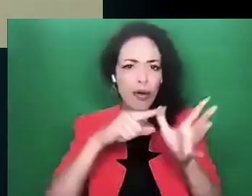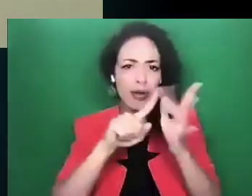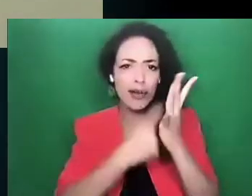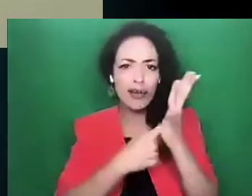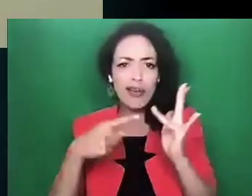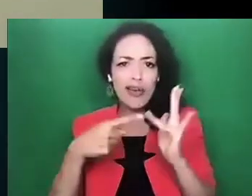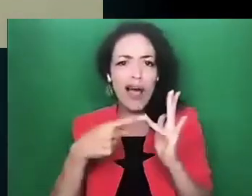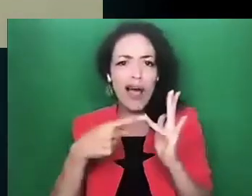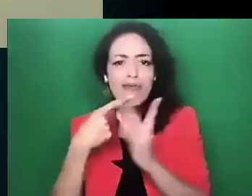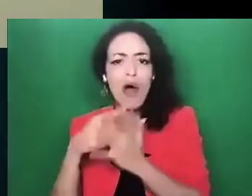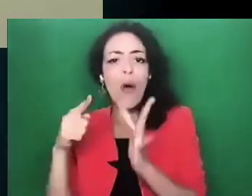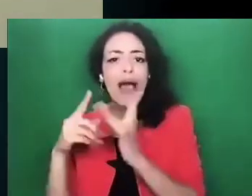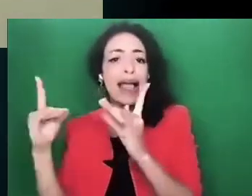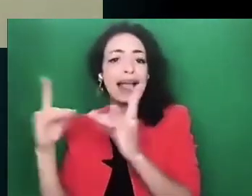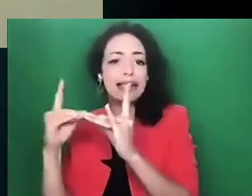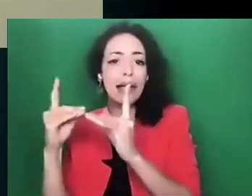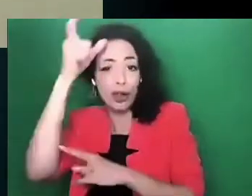among other cities.